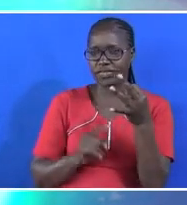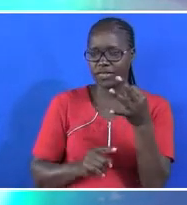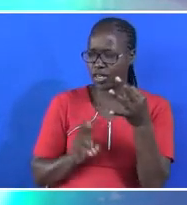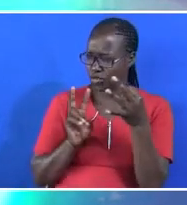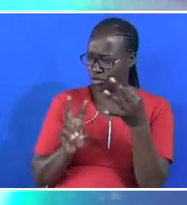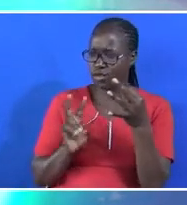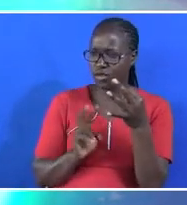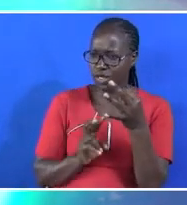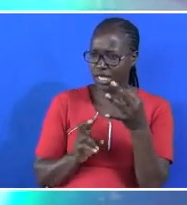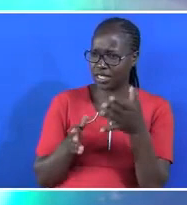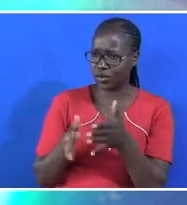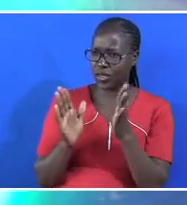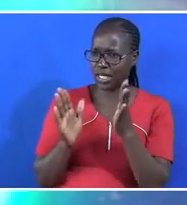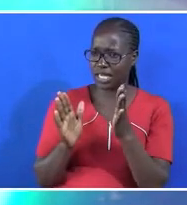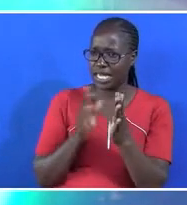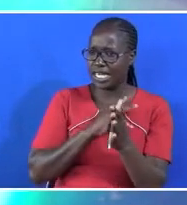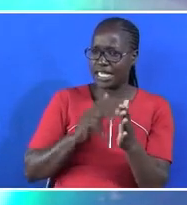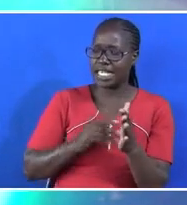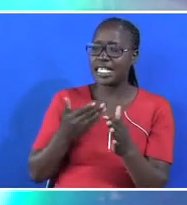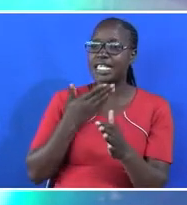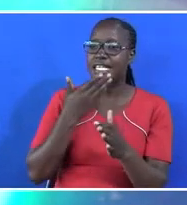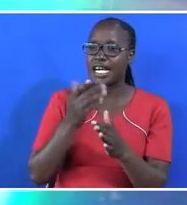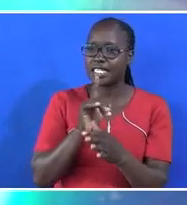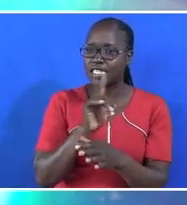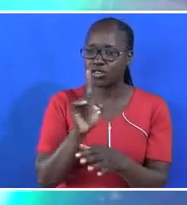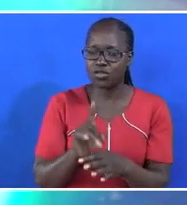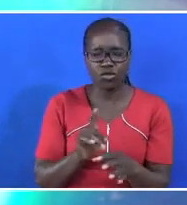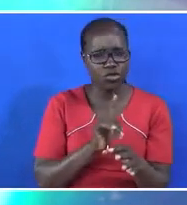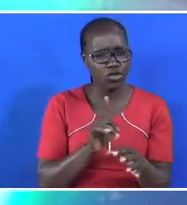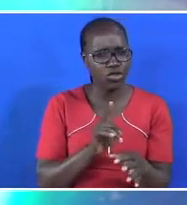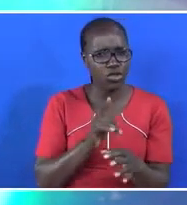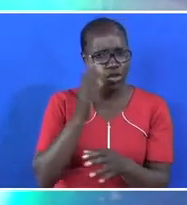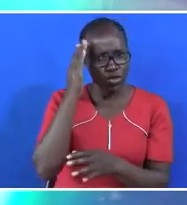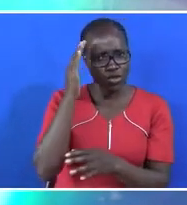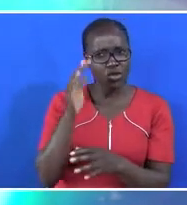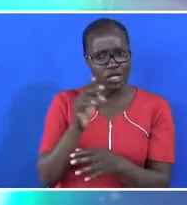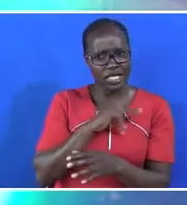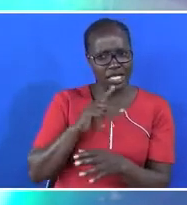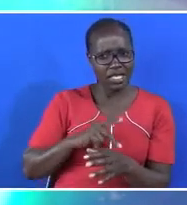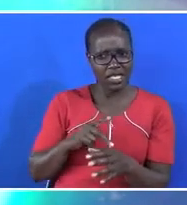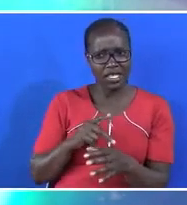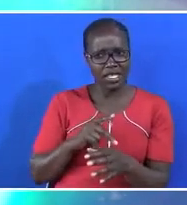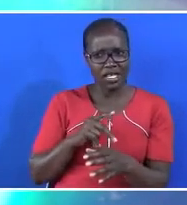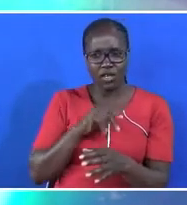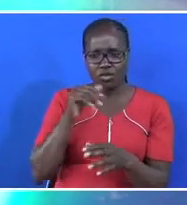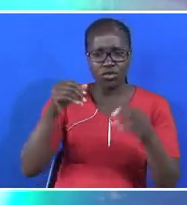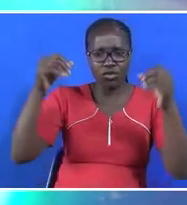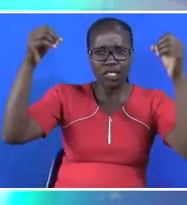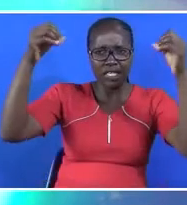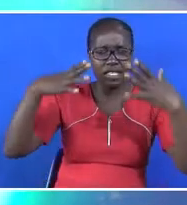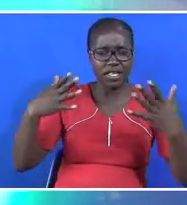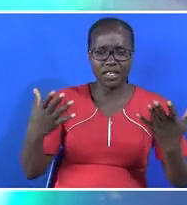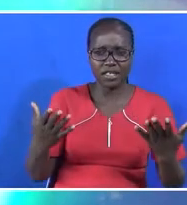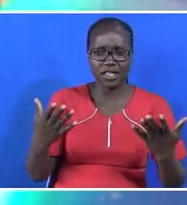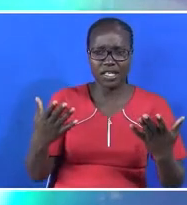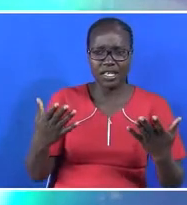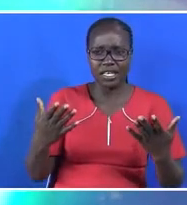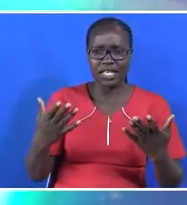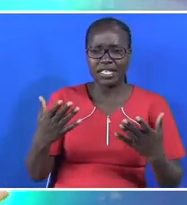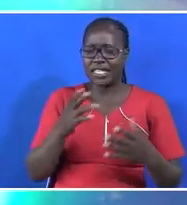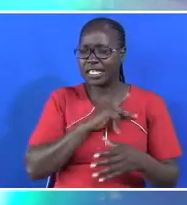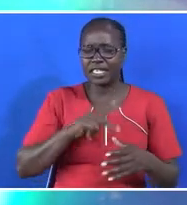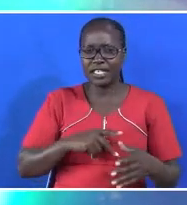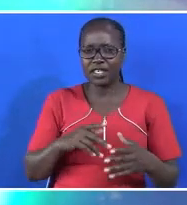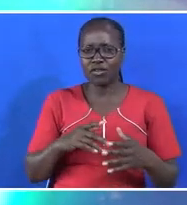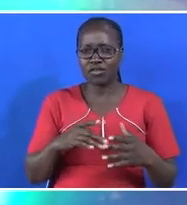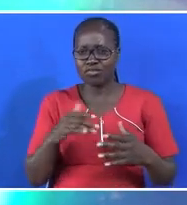look at the way the king answers these questions, you'll realize that the king was not clear. The king was playing games